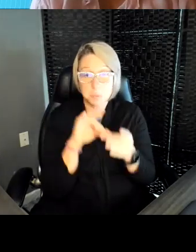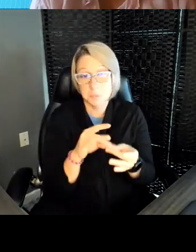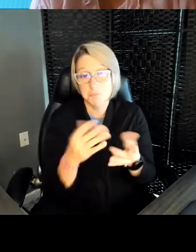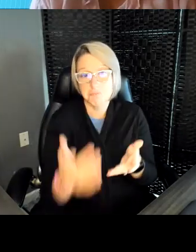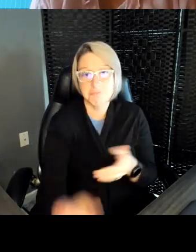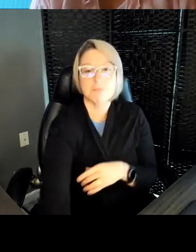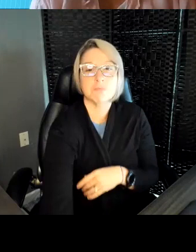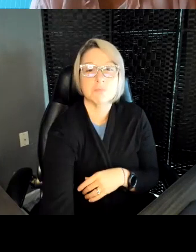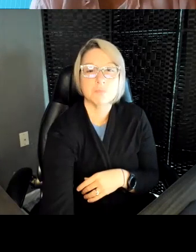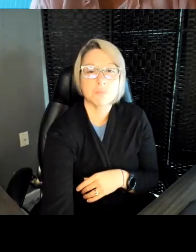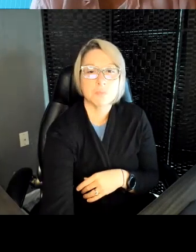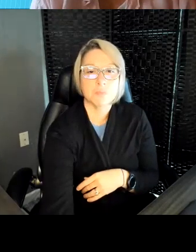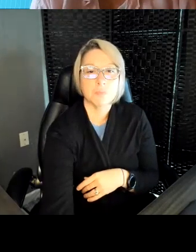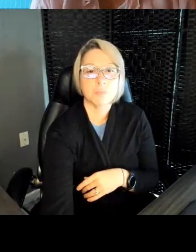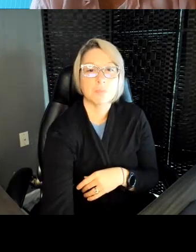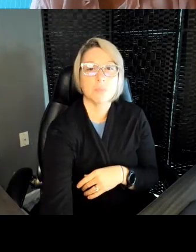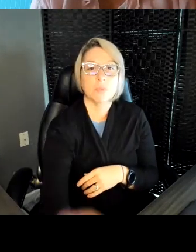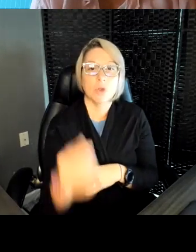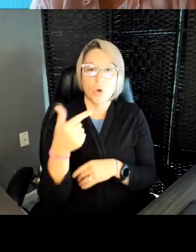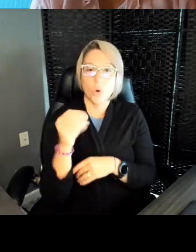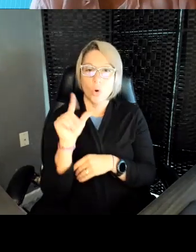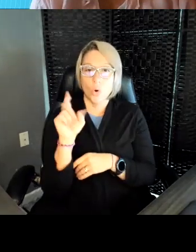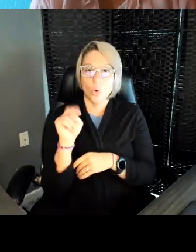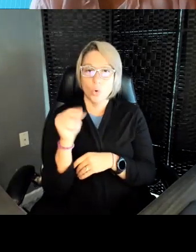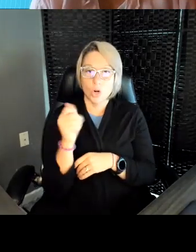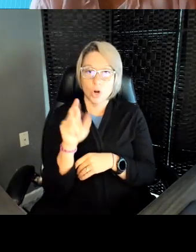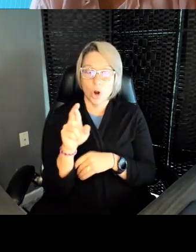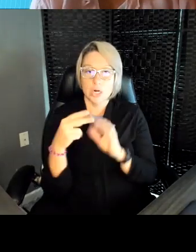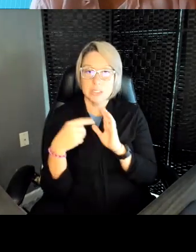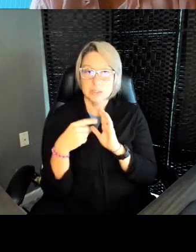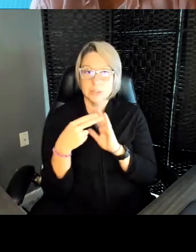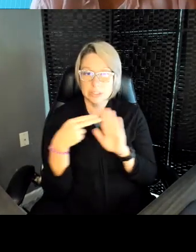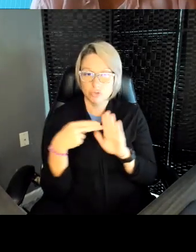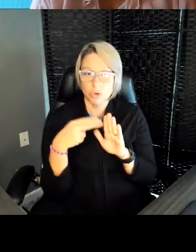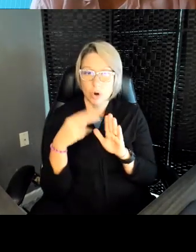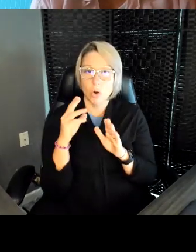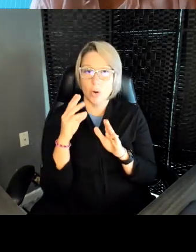And Goldenarr syndrome, characterized by abnormal development of the eye, ear, and spine.